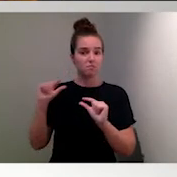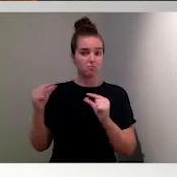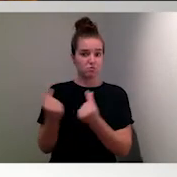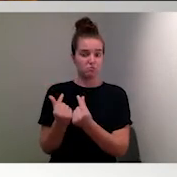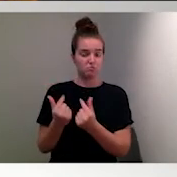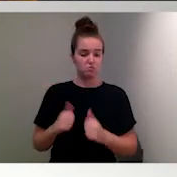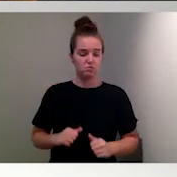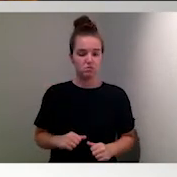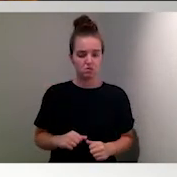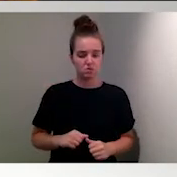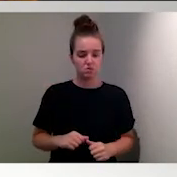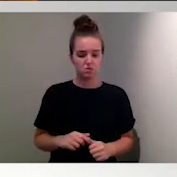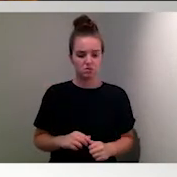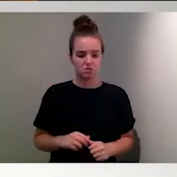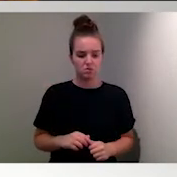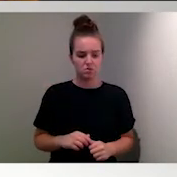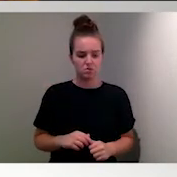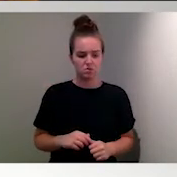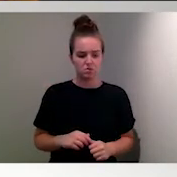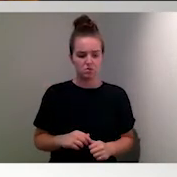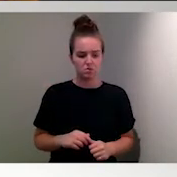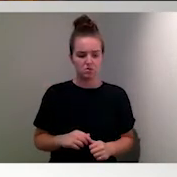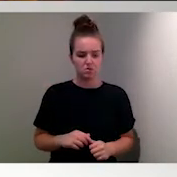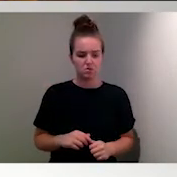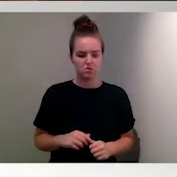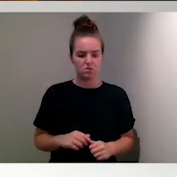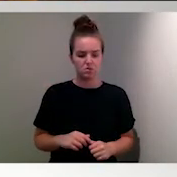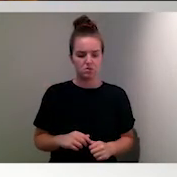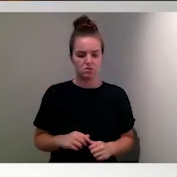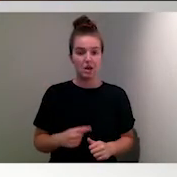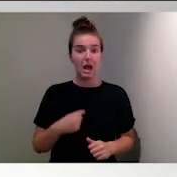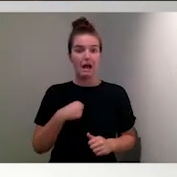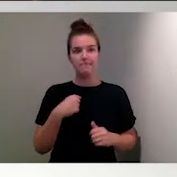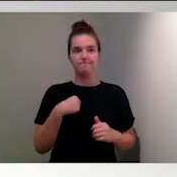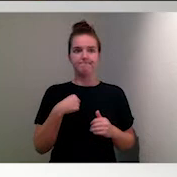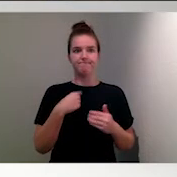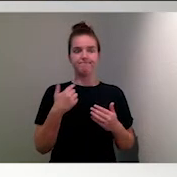I was kind of the lead for the group at the time, and